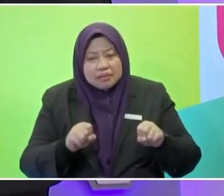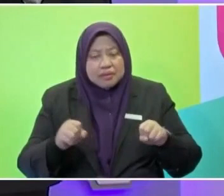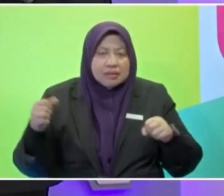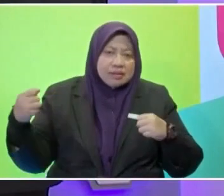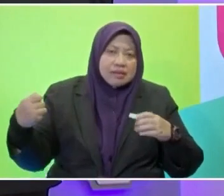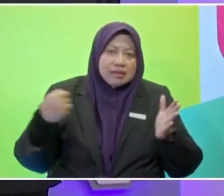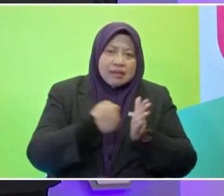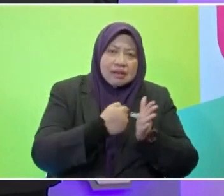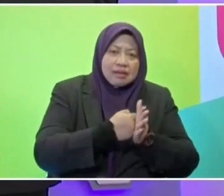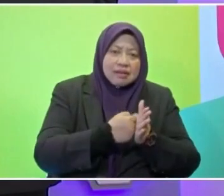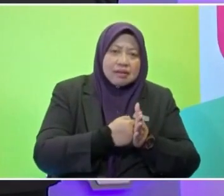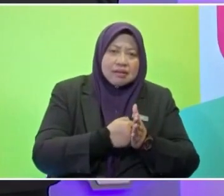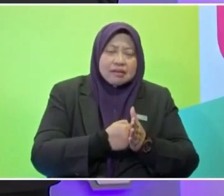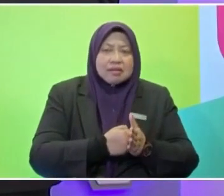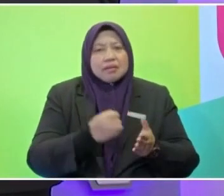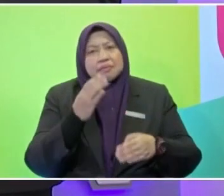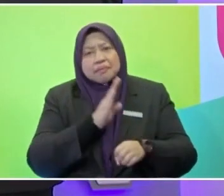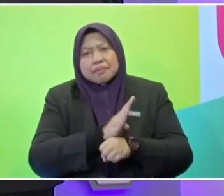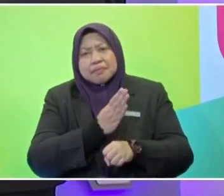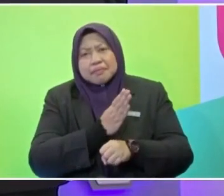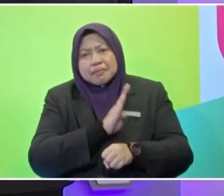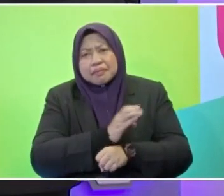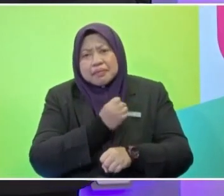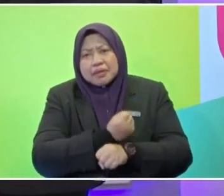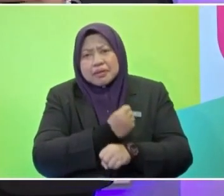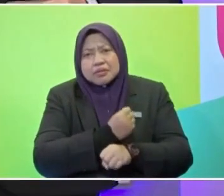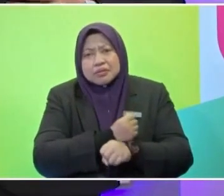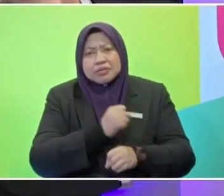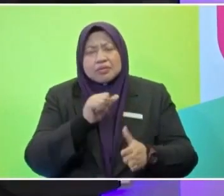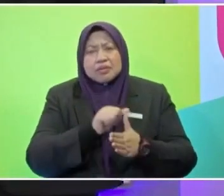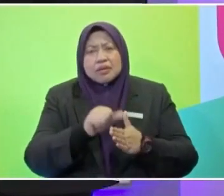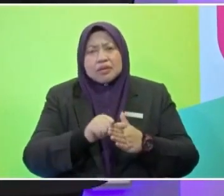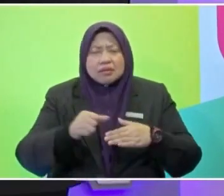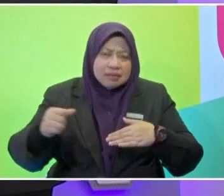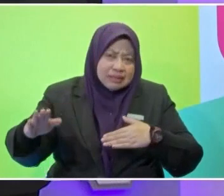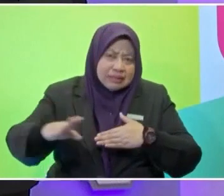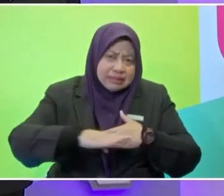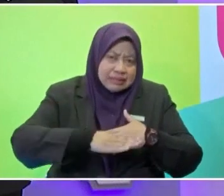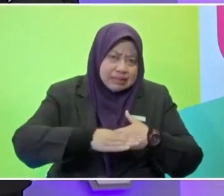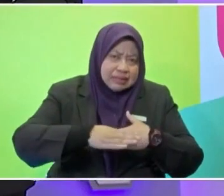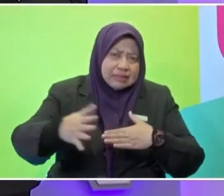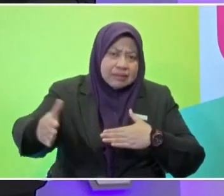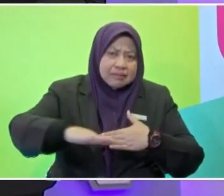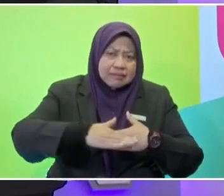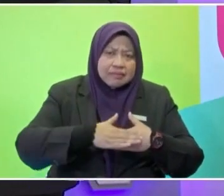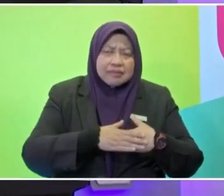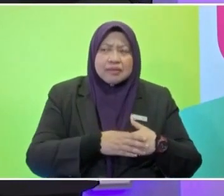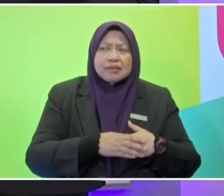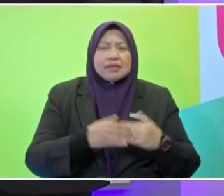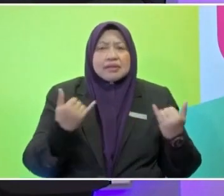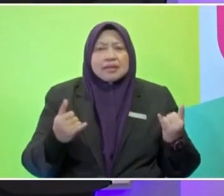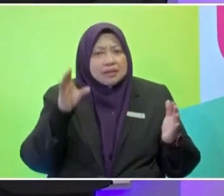them and cause a damage to their ship. Okay. And last of all, we have this very beautiful